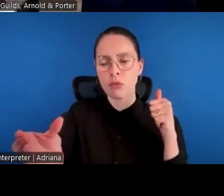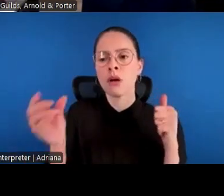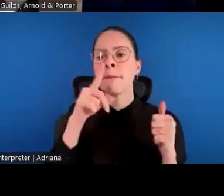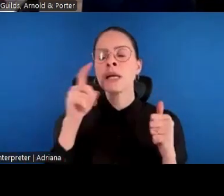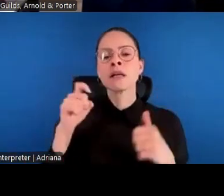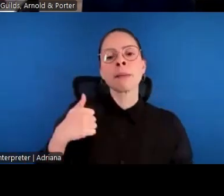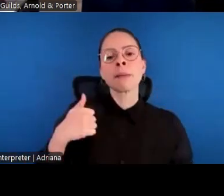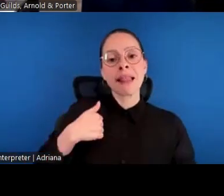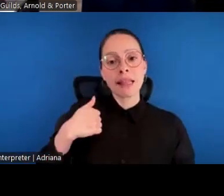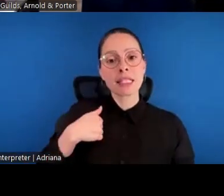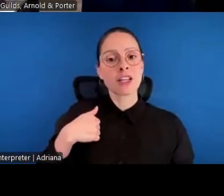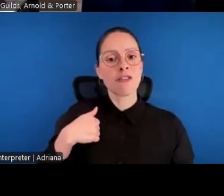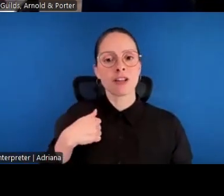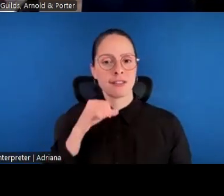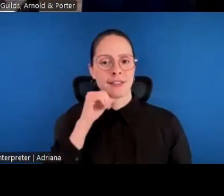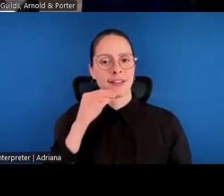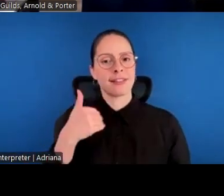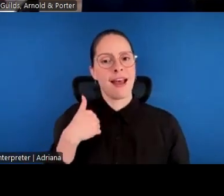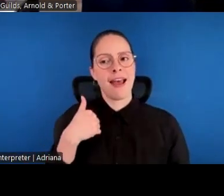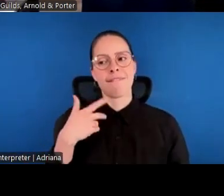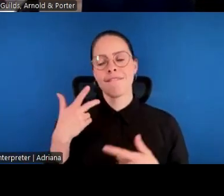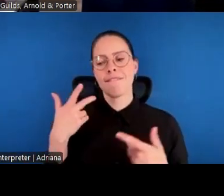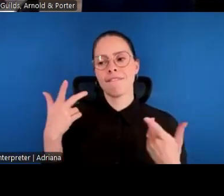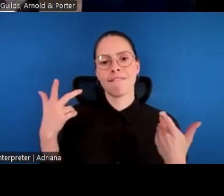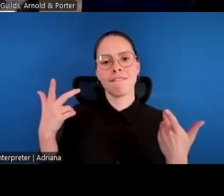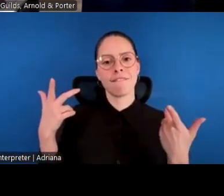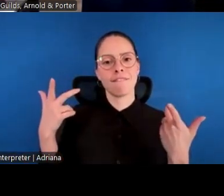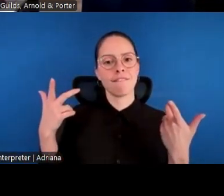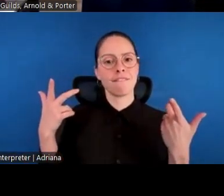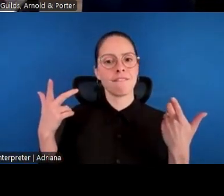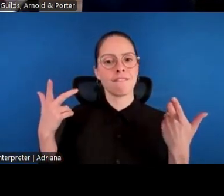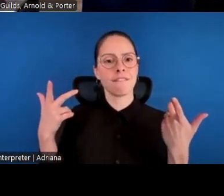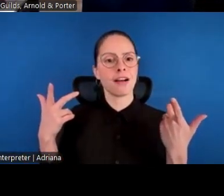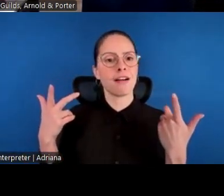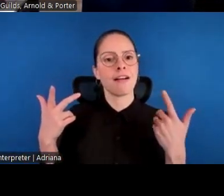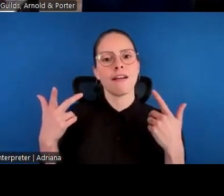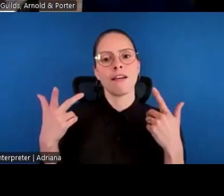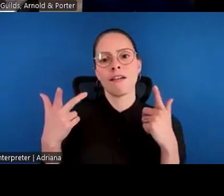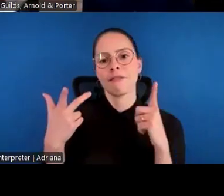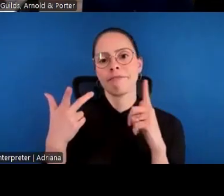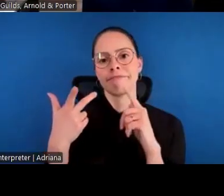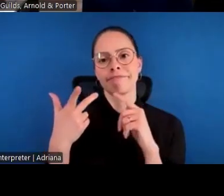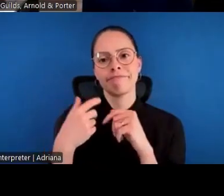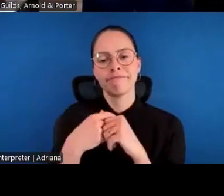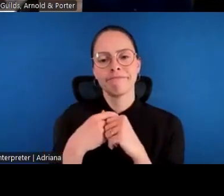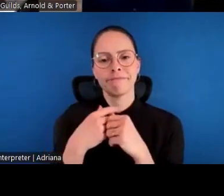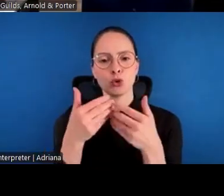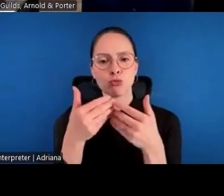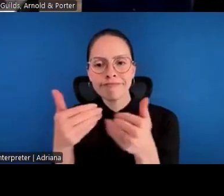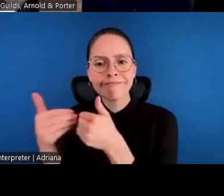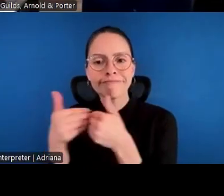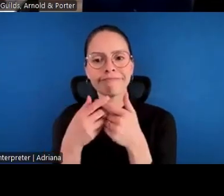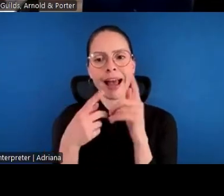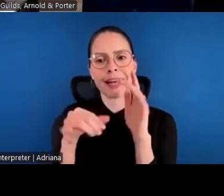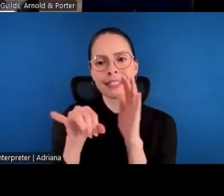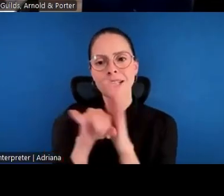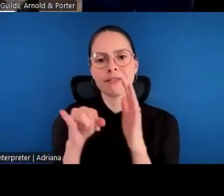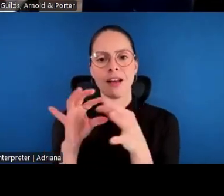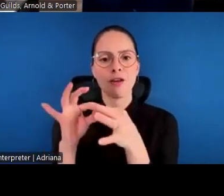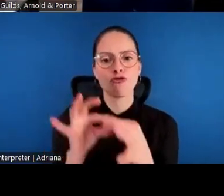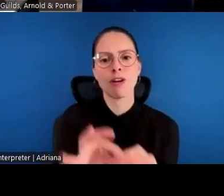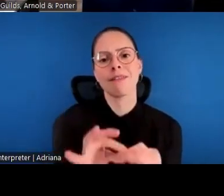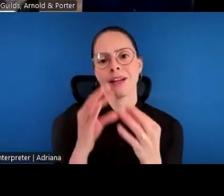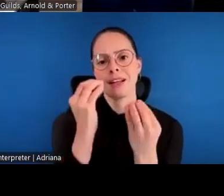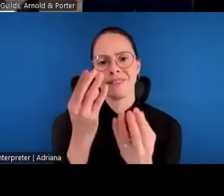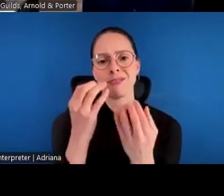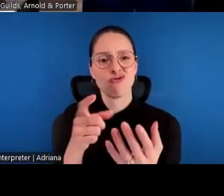military does not have a way to segregate and identify only relevant information. When it takes a phone or it takes a computer, it